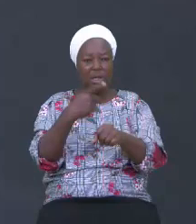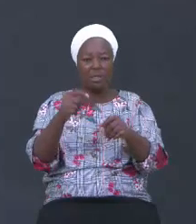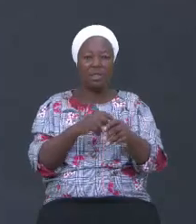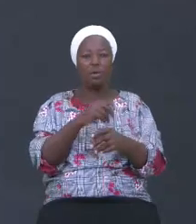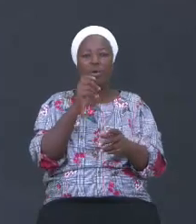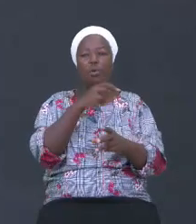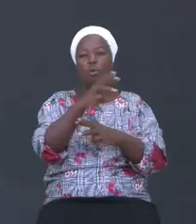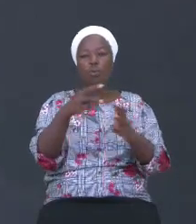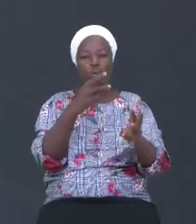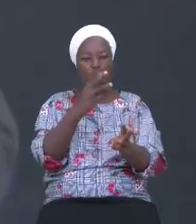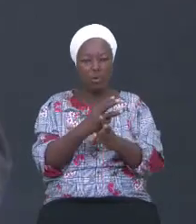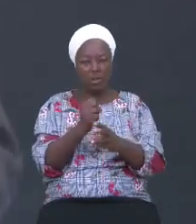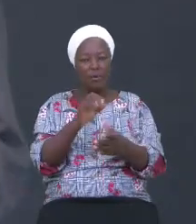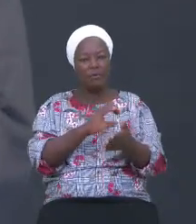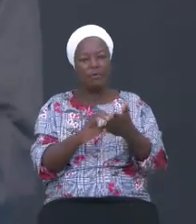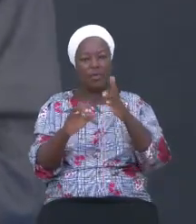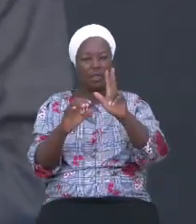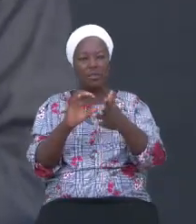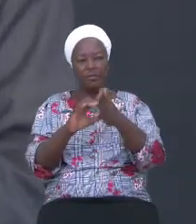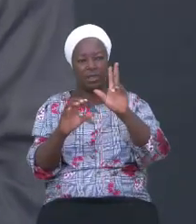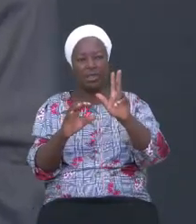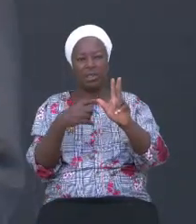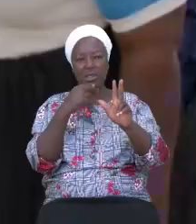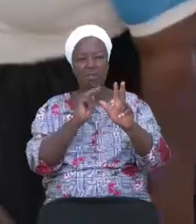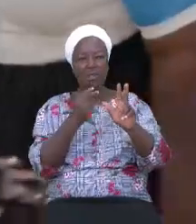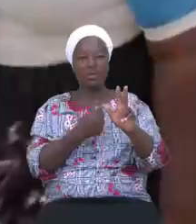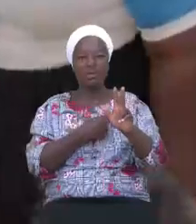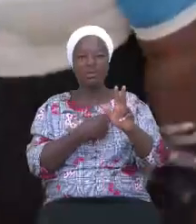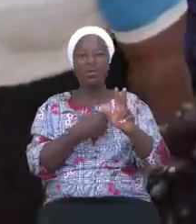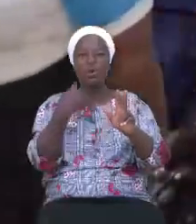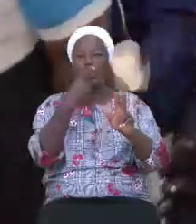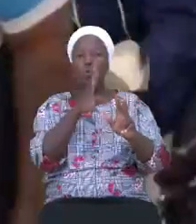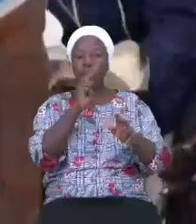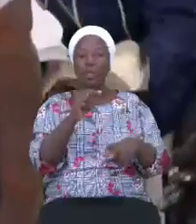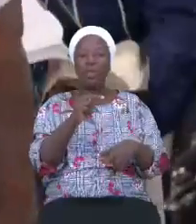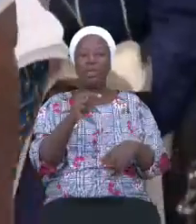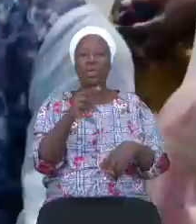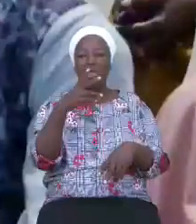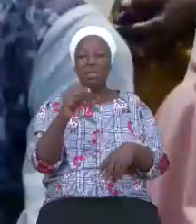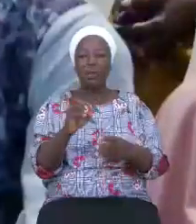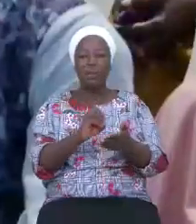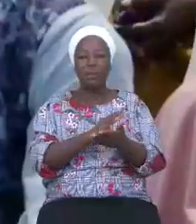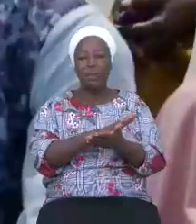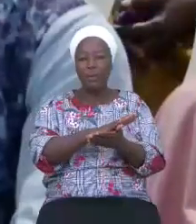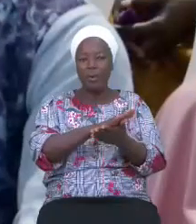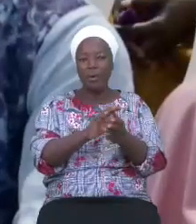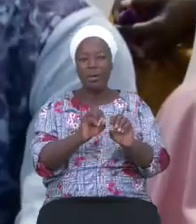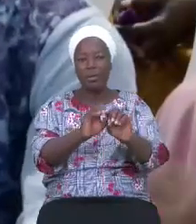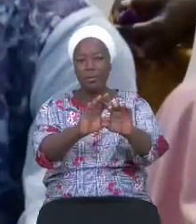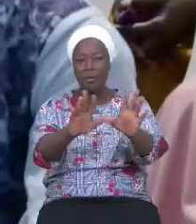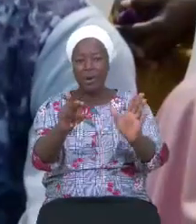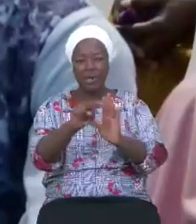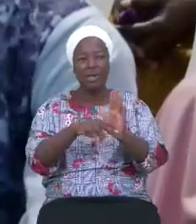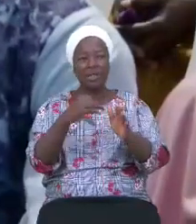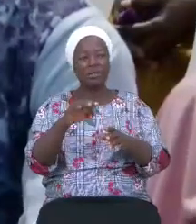Look at verse 3. In verse 3, it tells us who being the brightness of